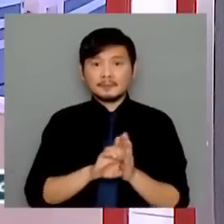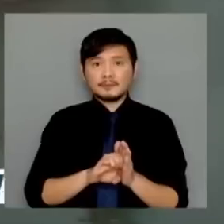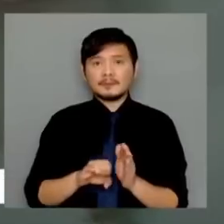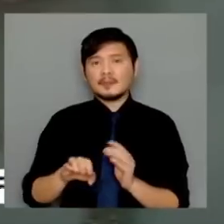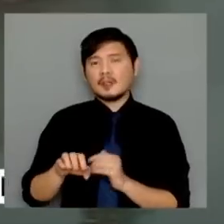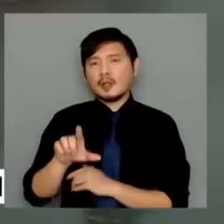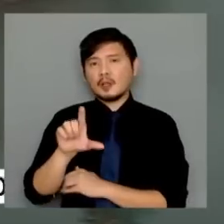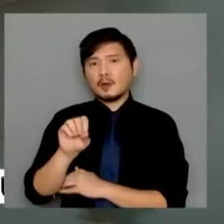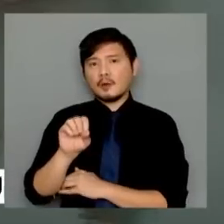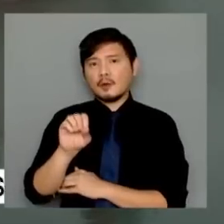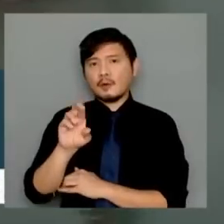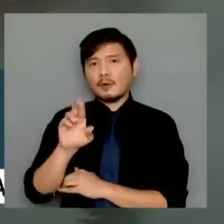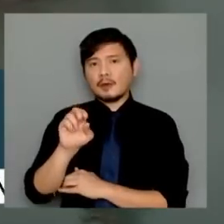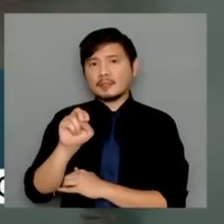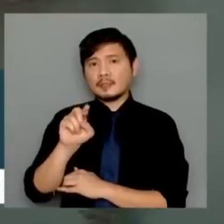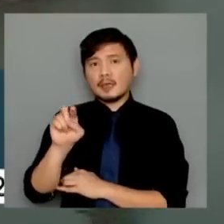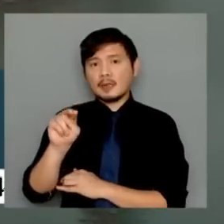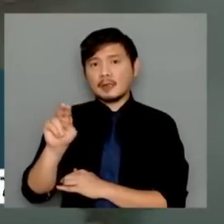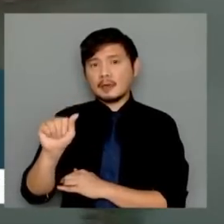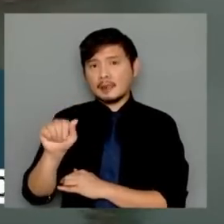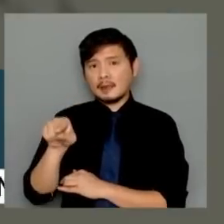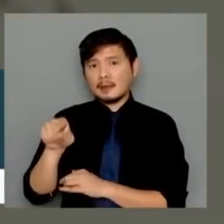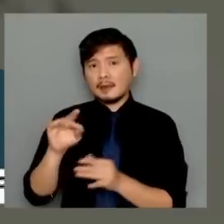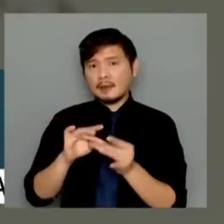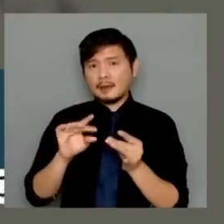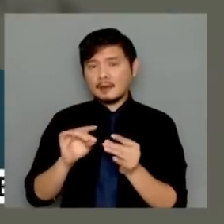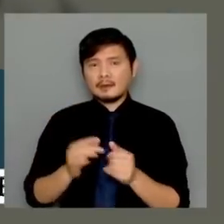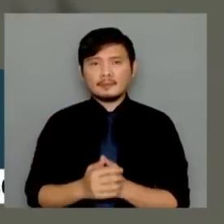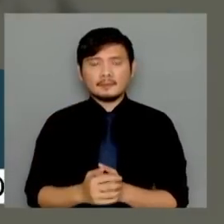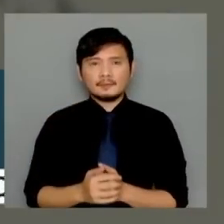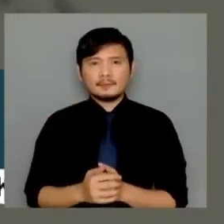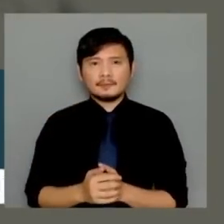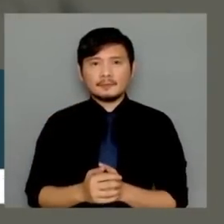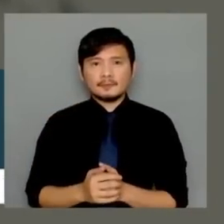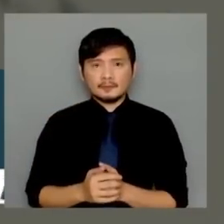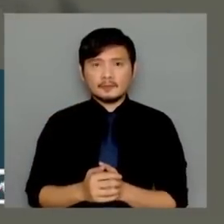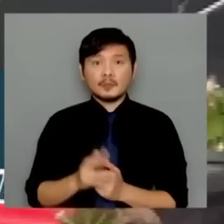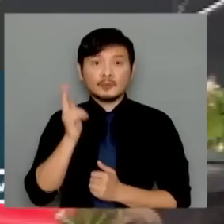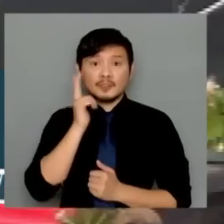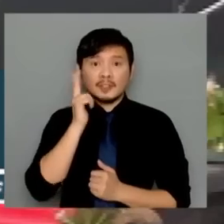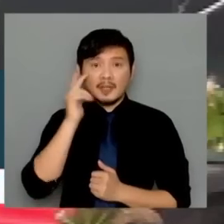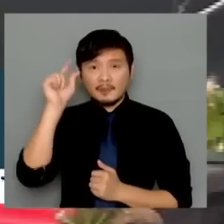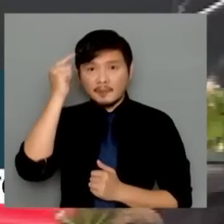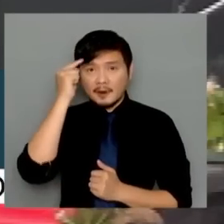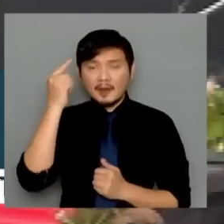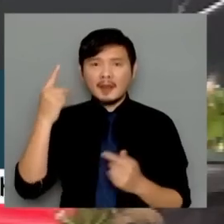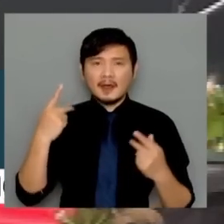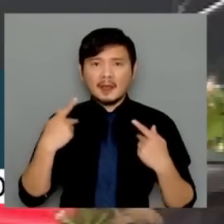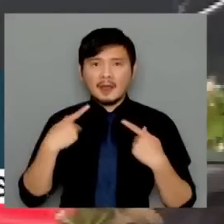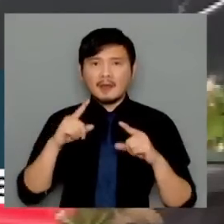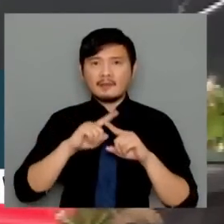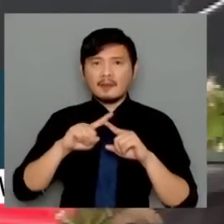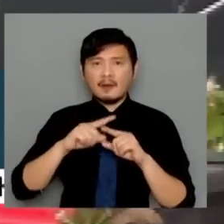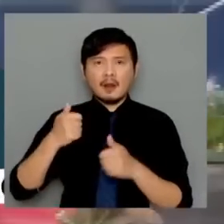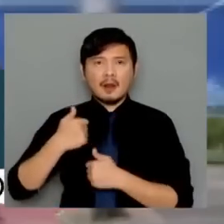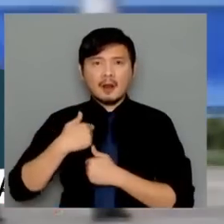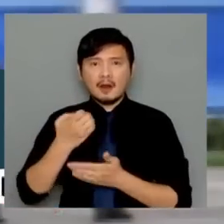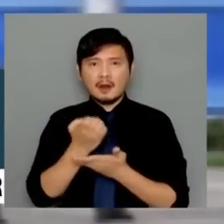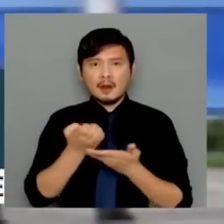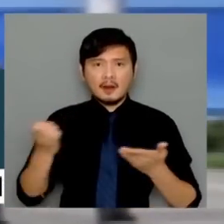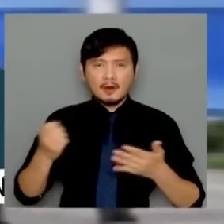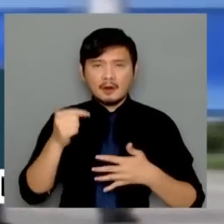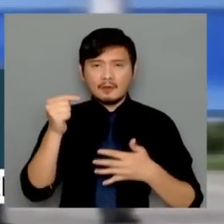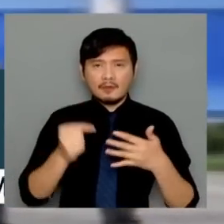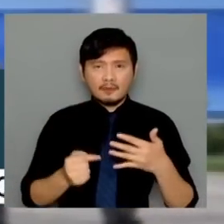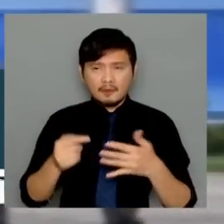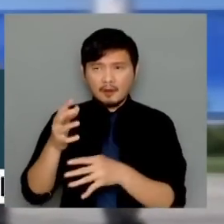under the Duterte administration, government has acquired two missile frigates, the BRP Jose Rizal and the BRP Antonio Luna. The